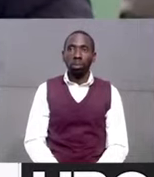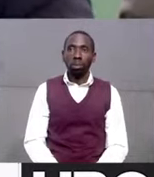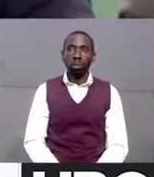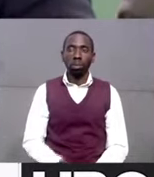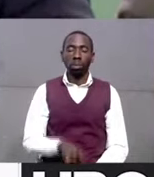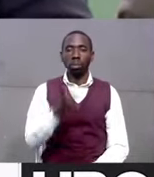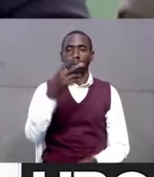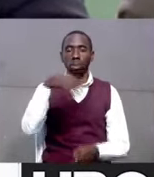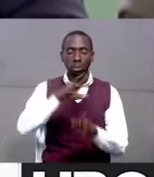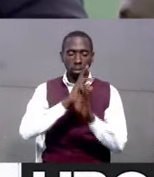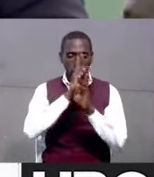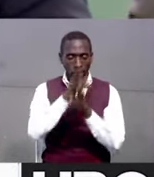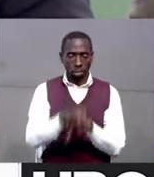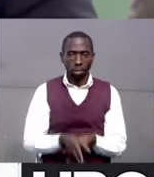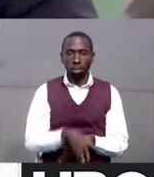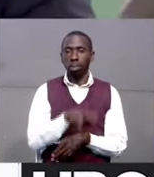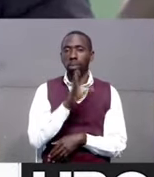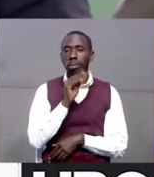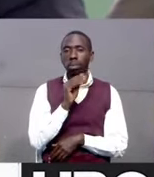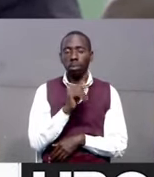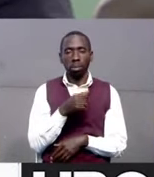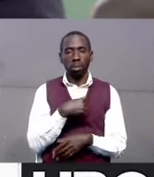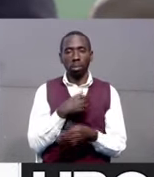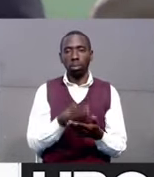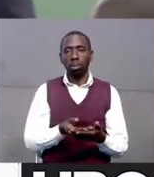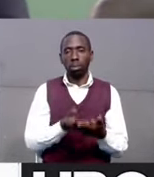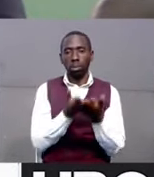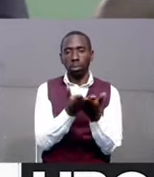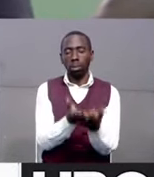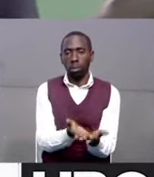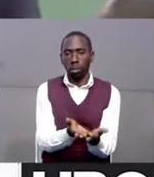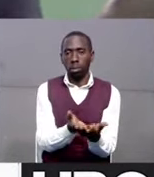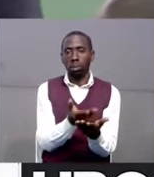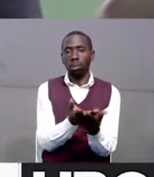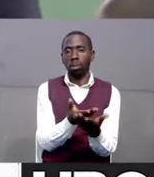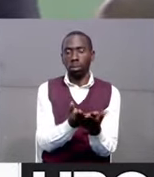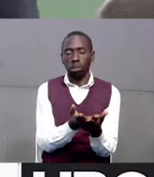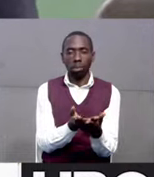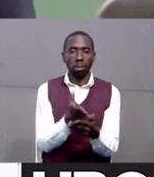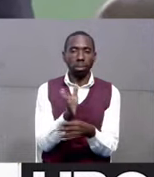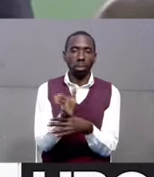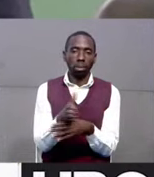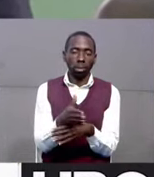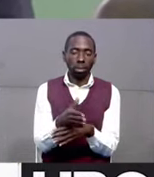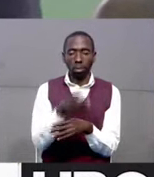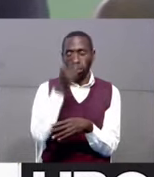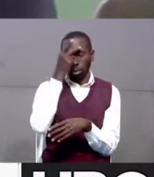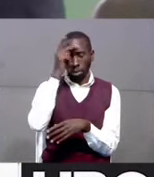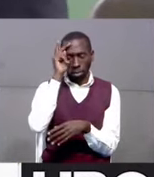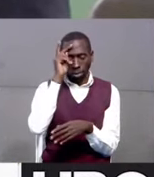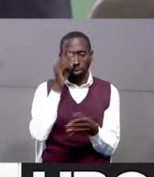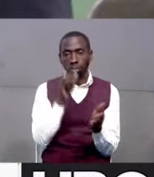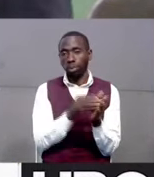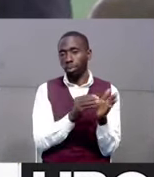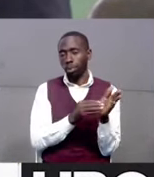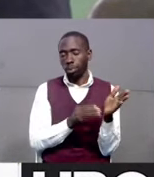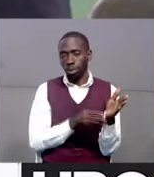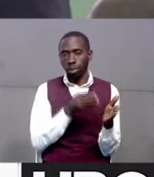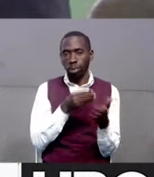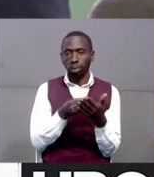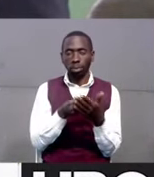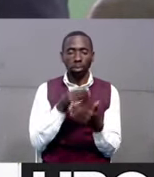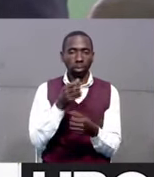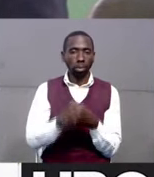Right, Honorable Speaker, I beg to lay the Ministerial Policy Statement for the financial